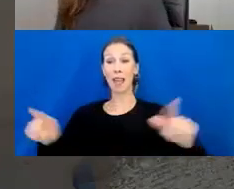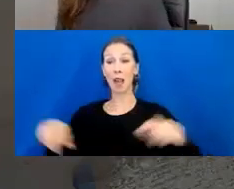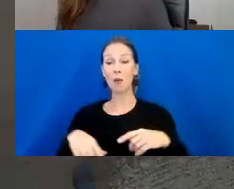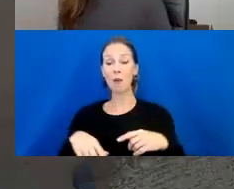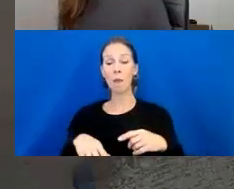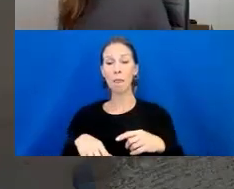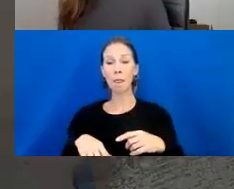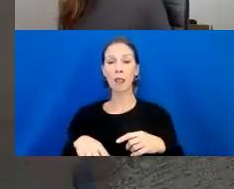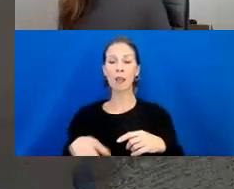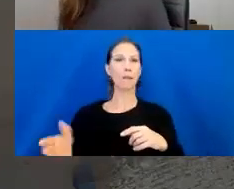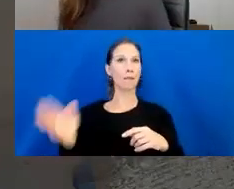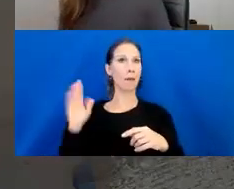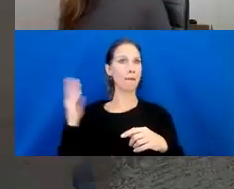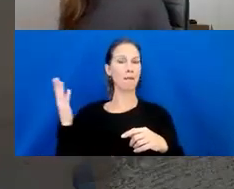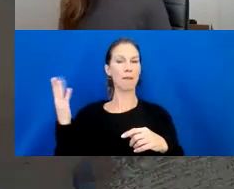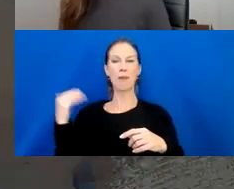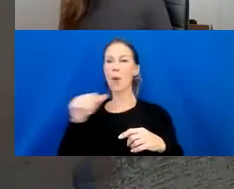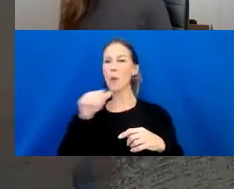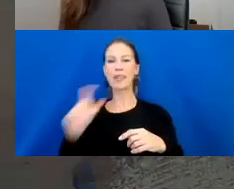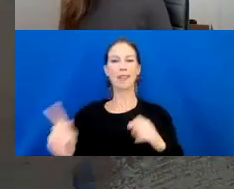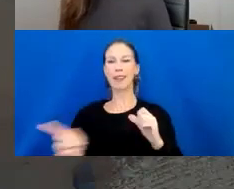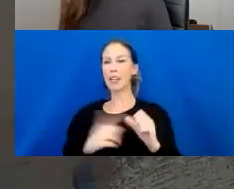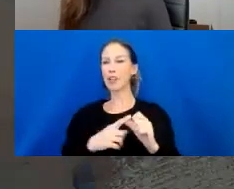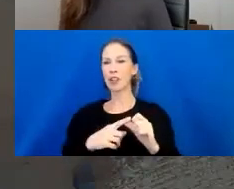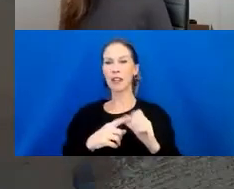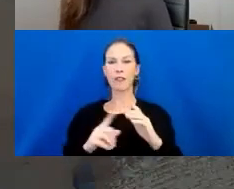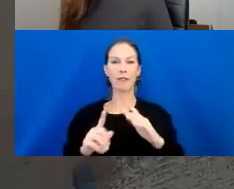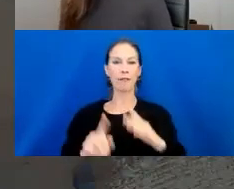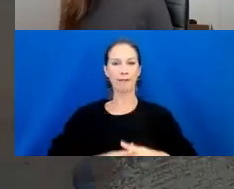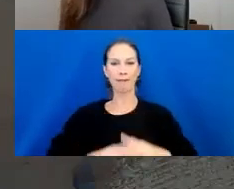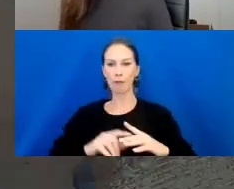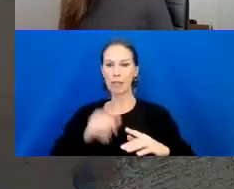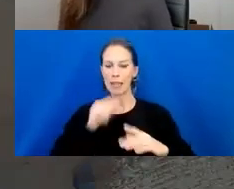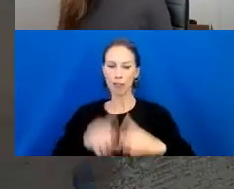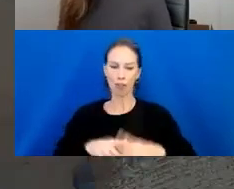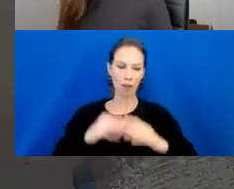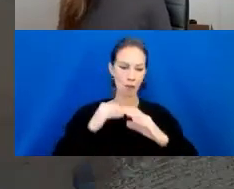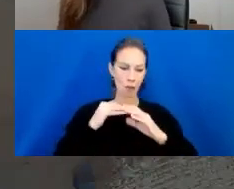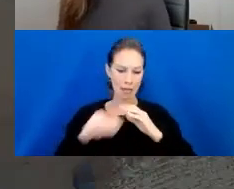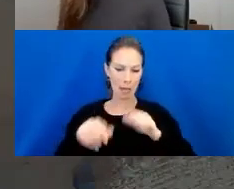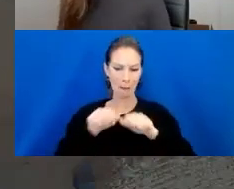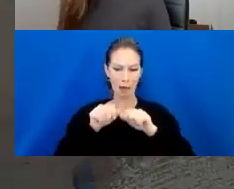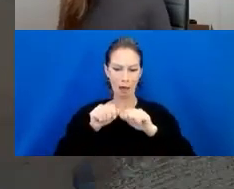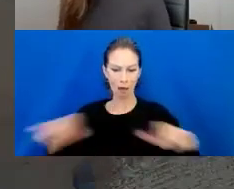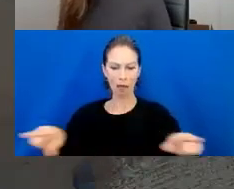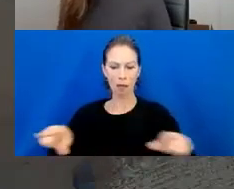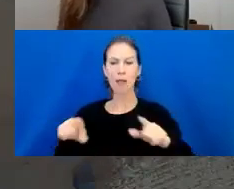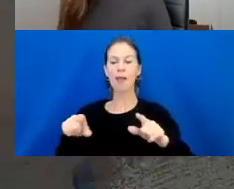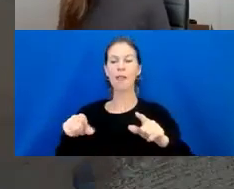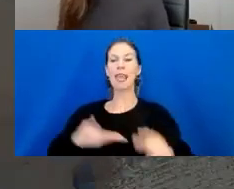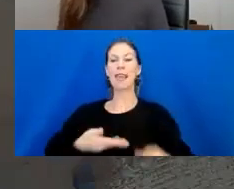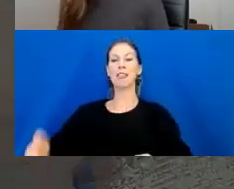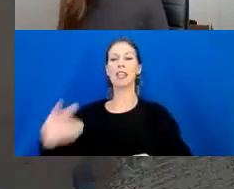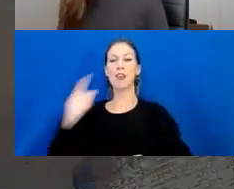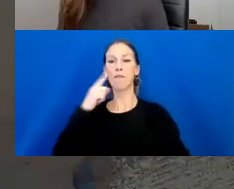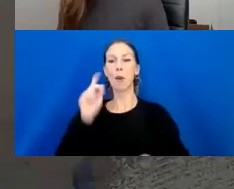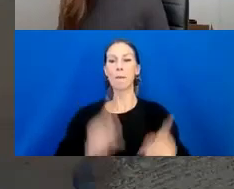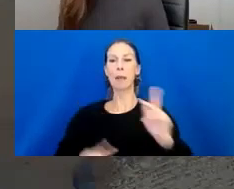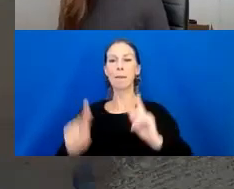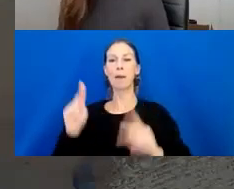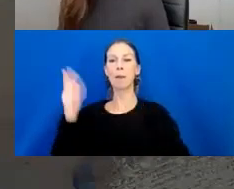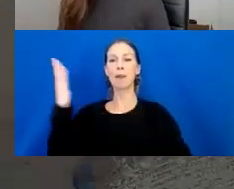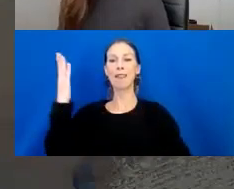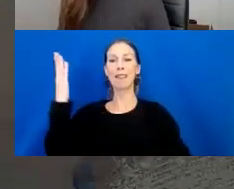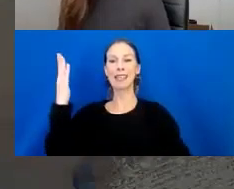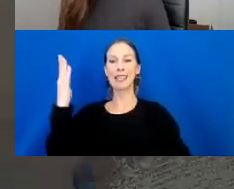invitation initially to those presenting papers in sessions. We did not do